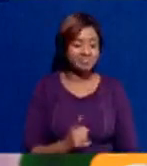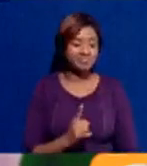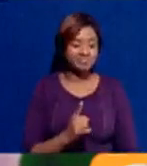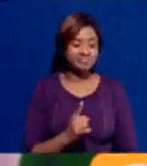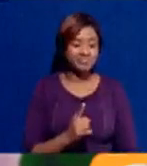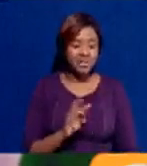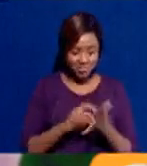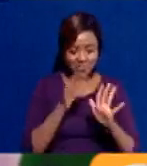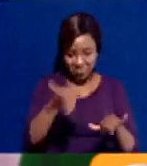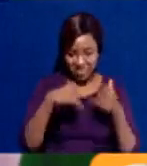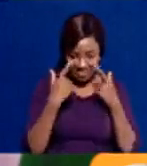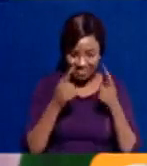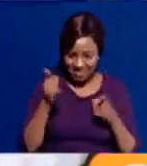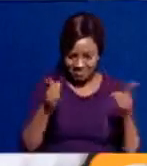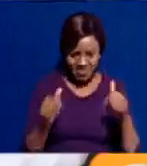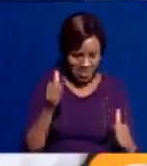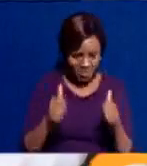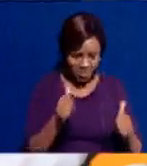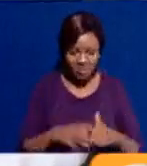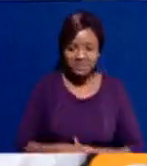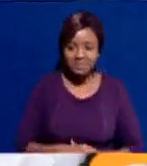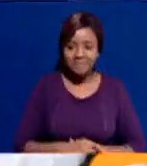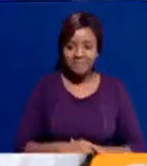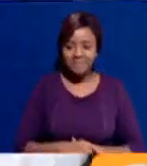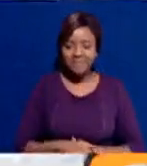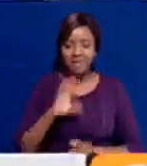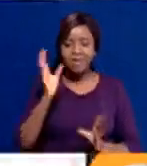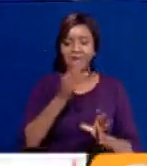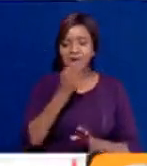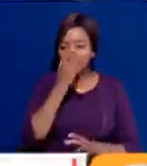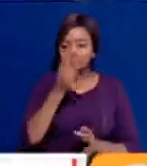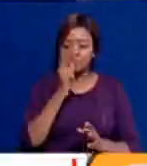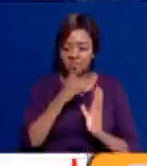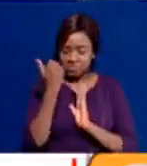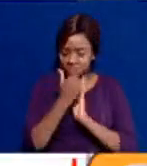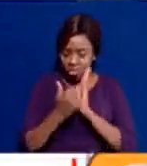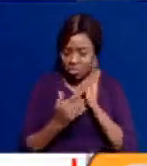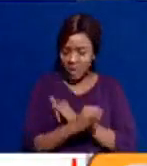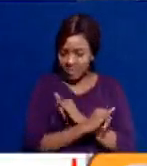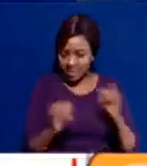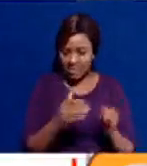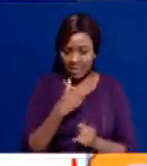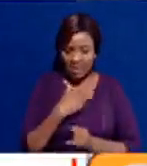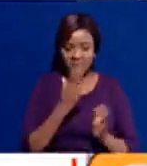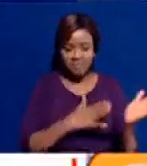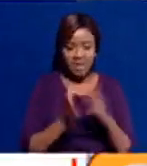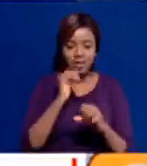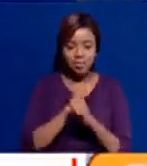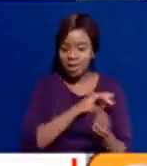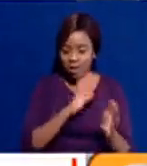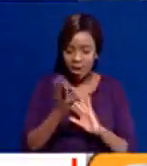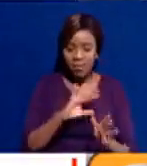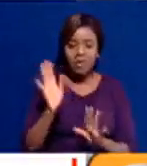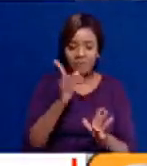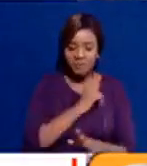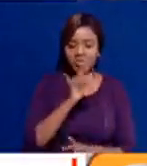Hivi karibuni mtajionea ni ipi. Rais amepanga kazi na imepangika. Na mtaona matunda yake.